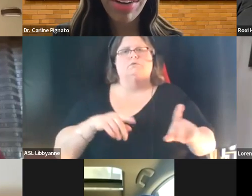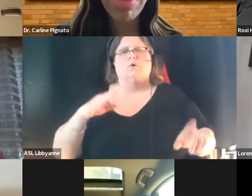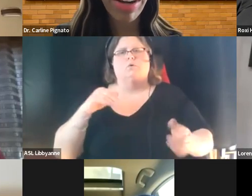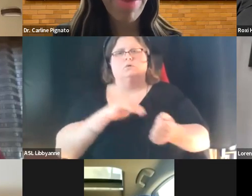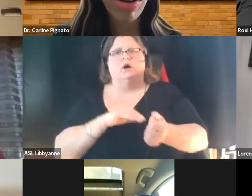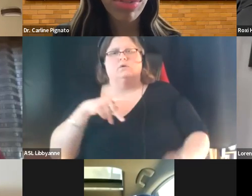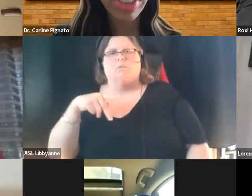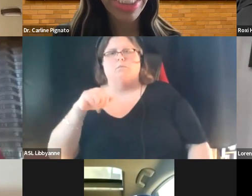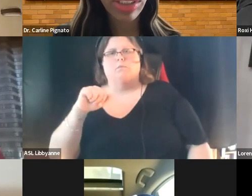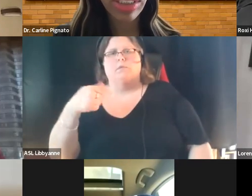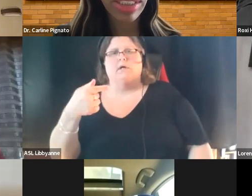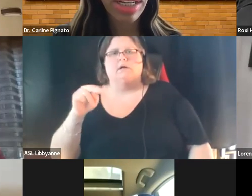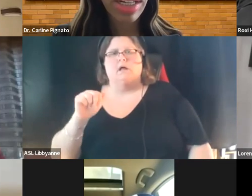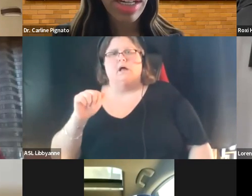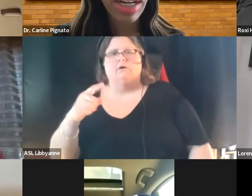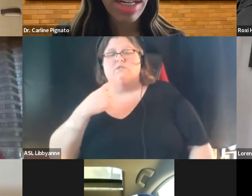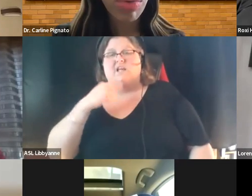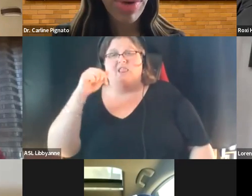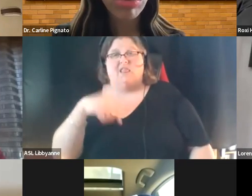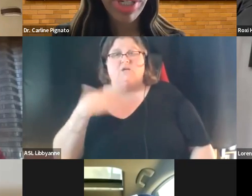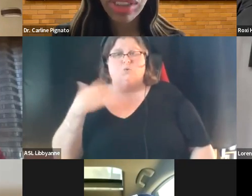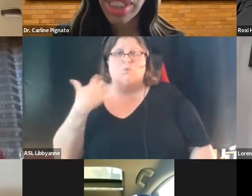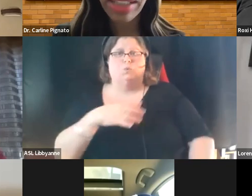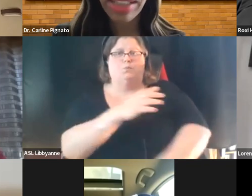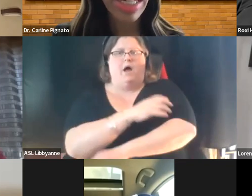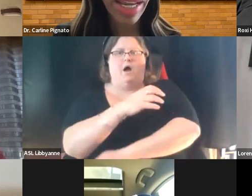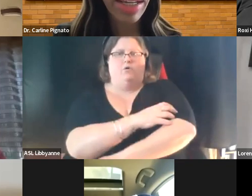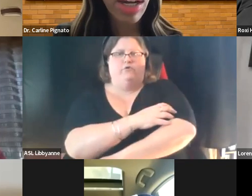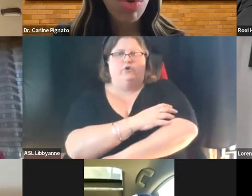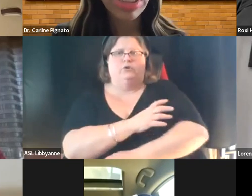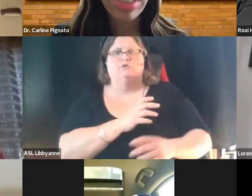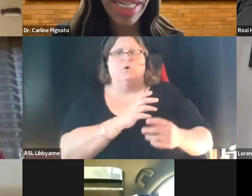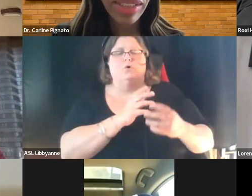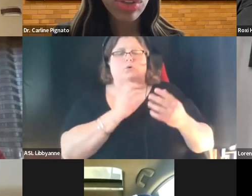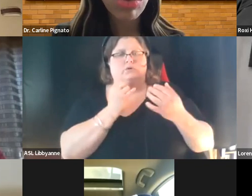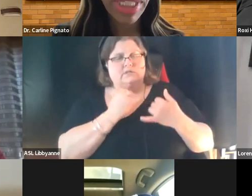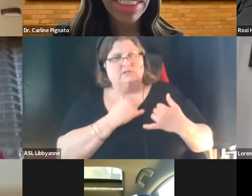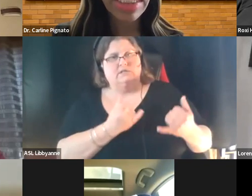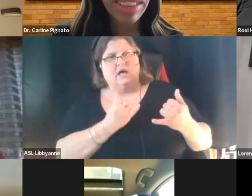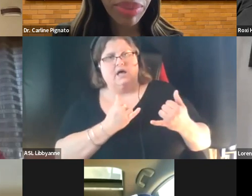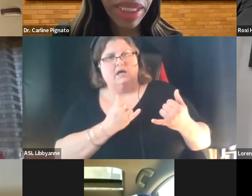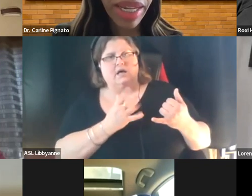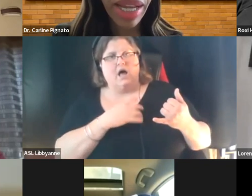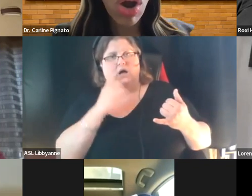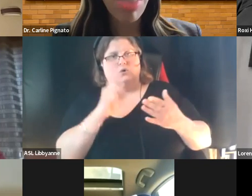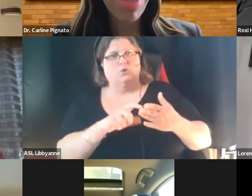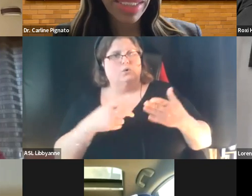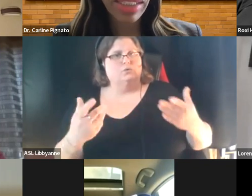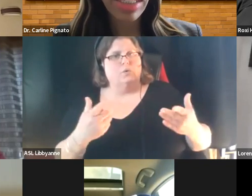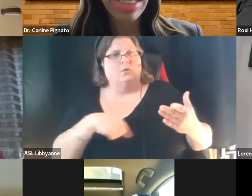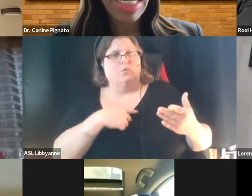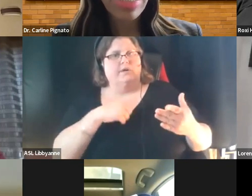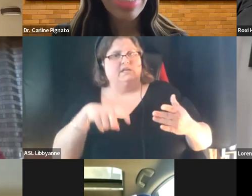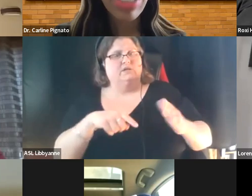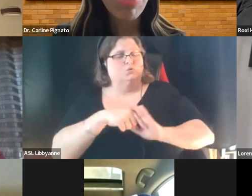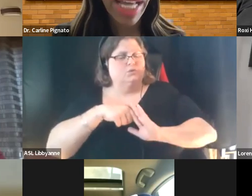another very, very powerful session. What really stood out today was the need to really deeply and